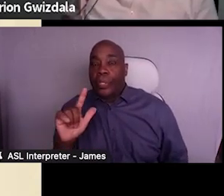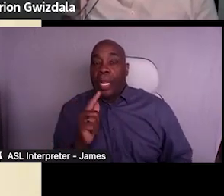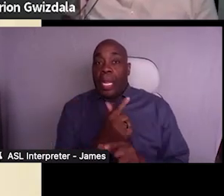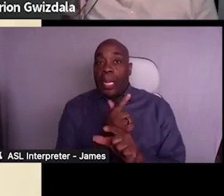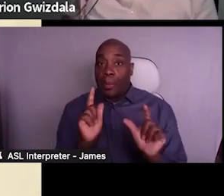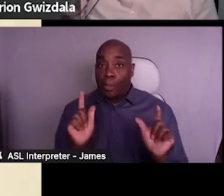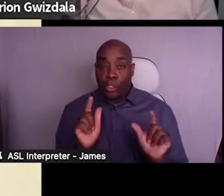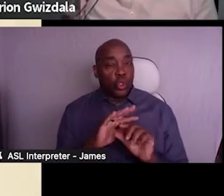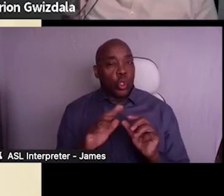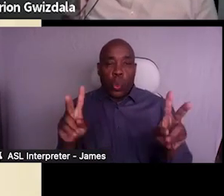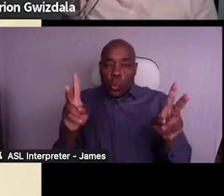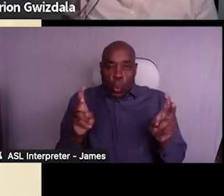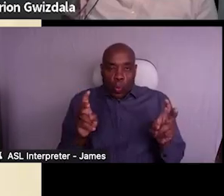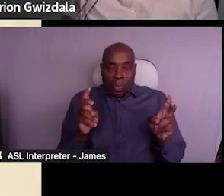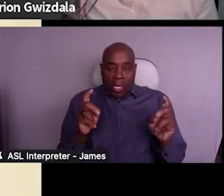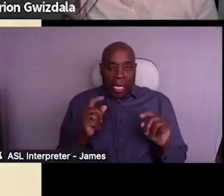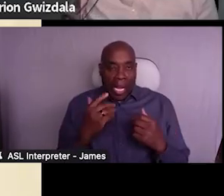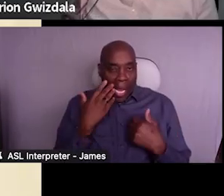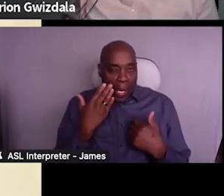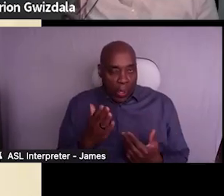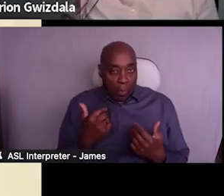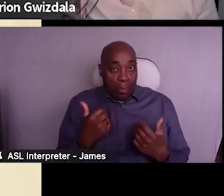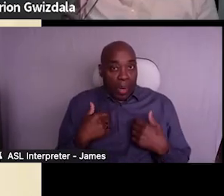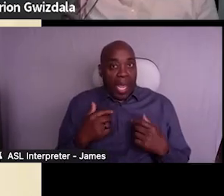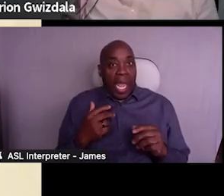do have a copy of Massachusetts law.